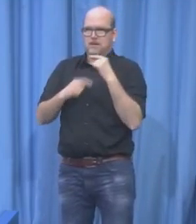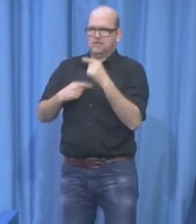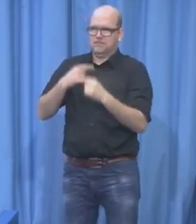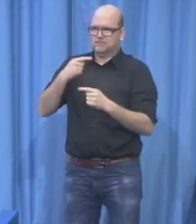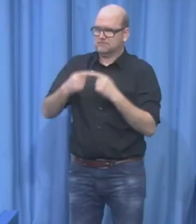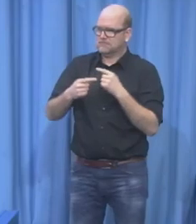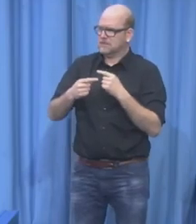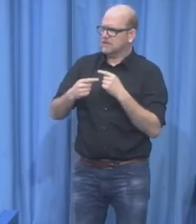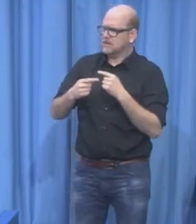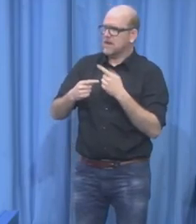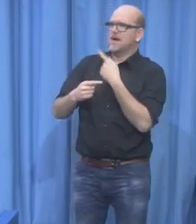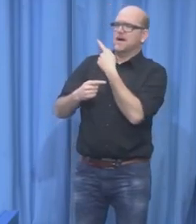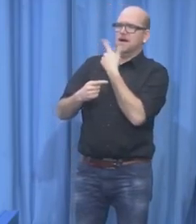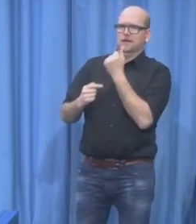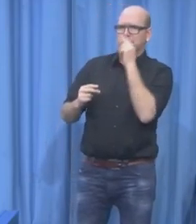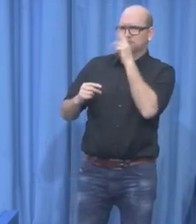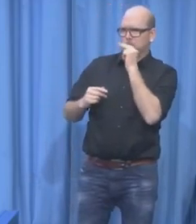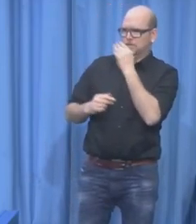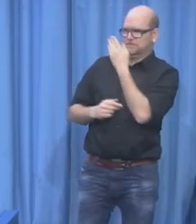Shane has been involved with